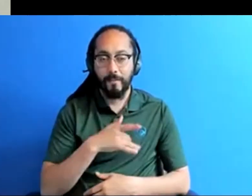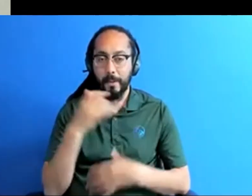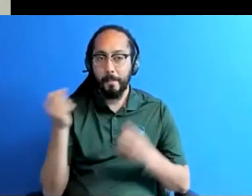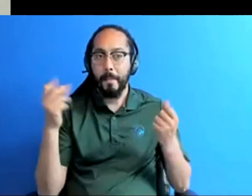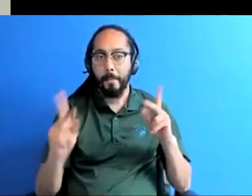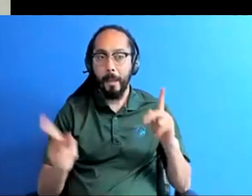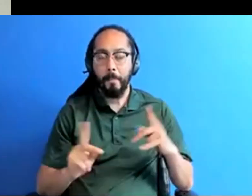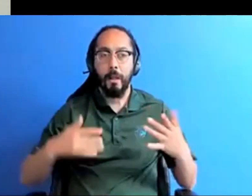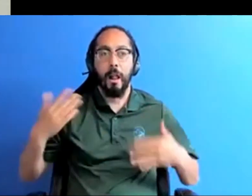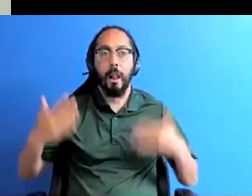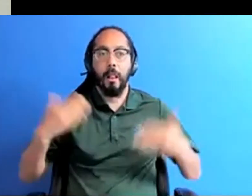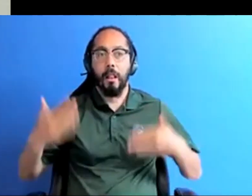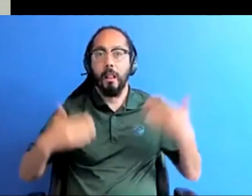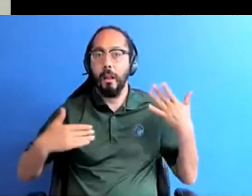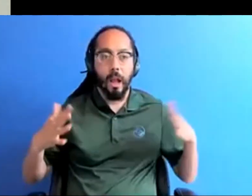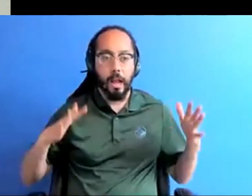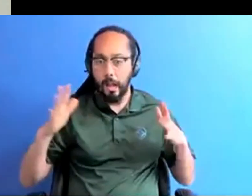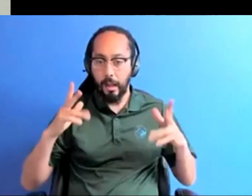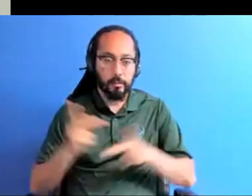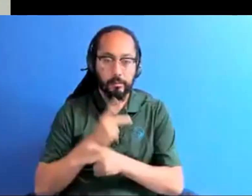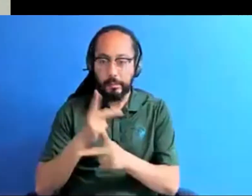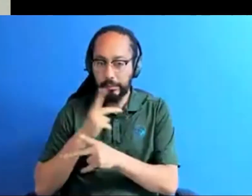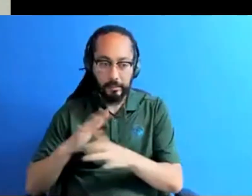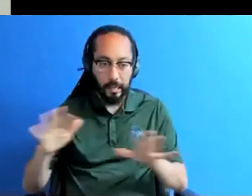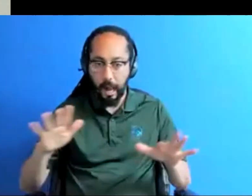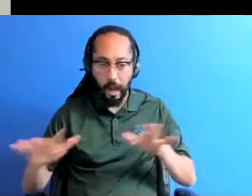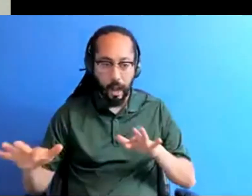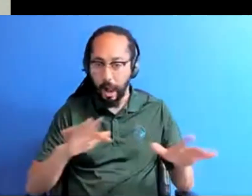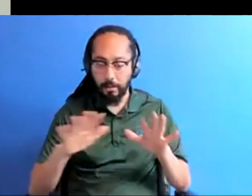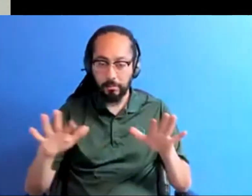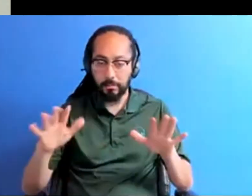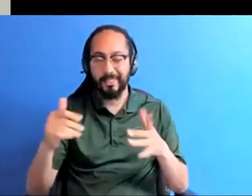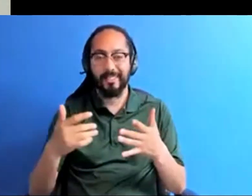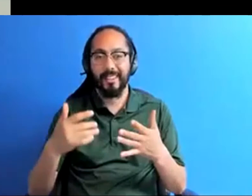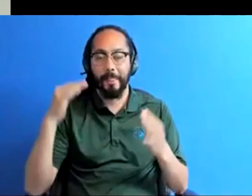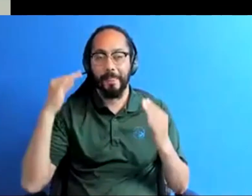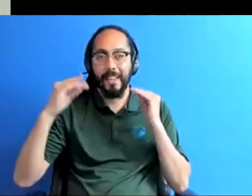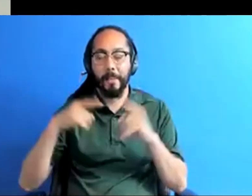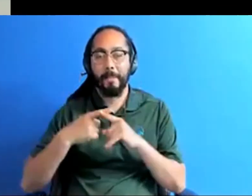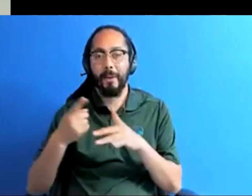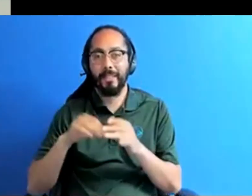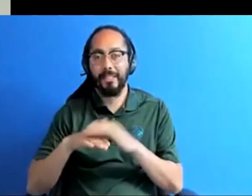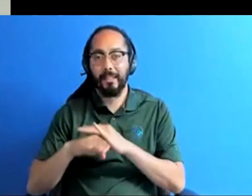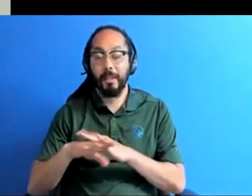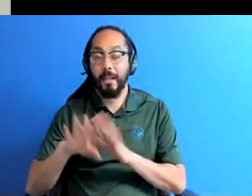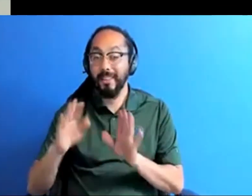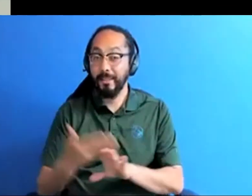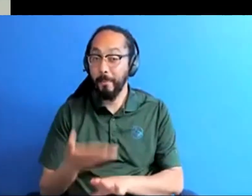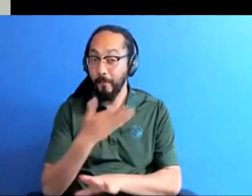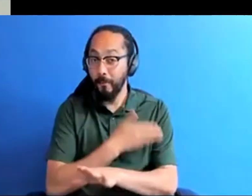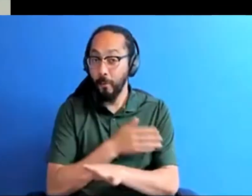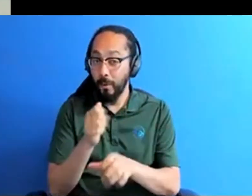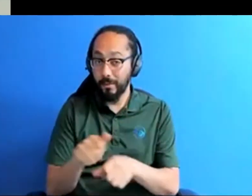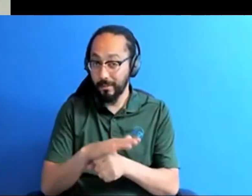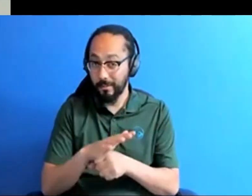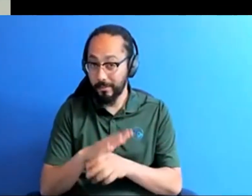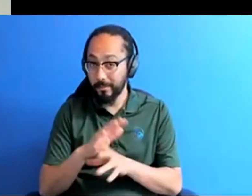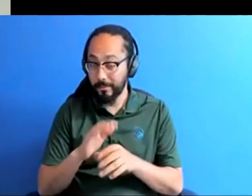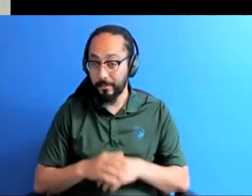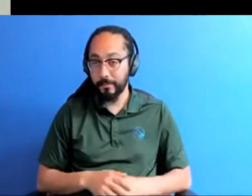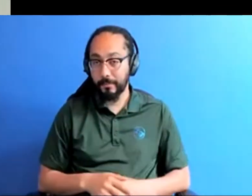at this moment to consider accessibility even before the pandemic. But